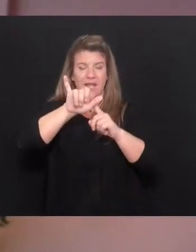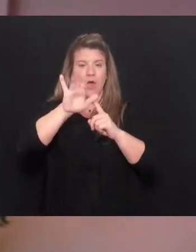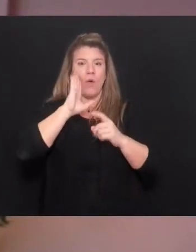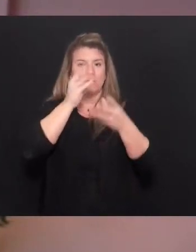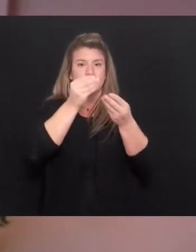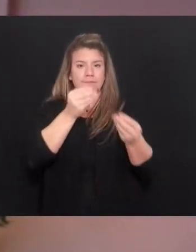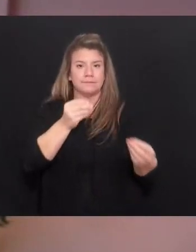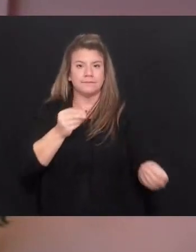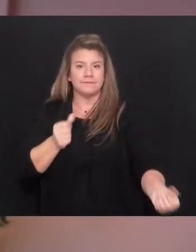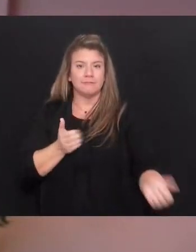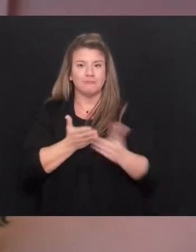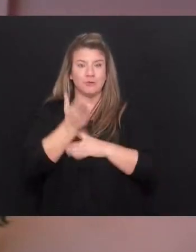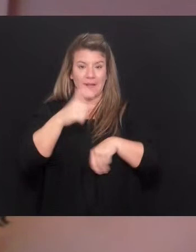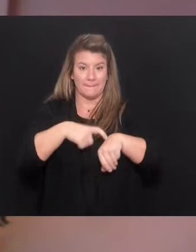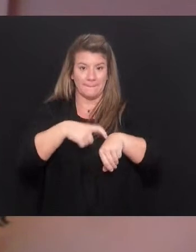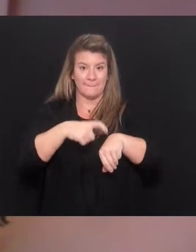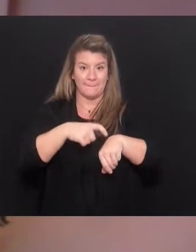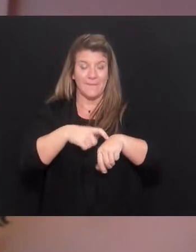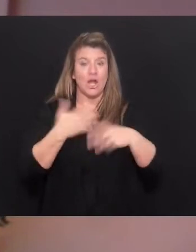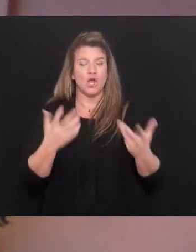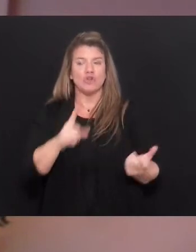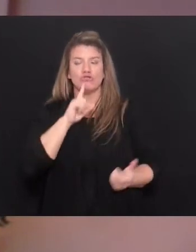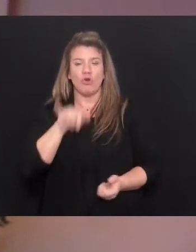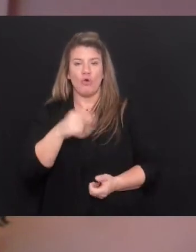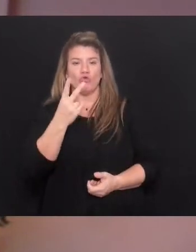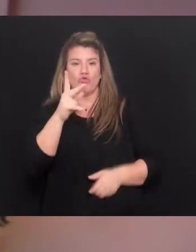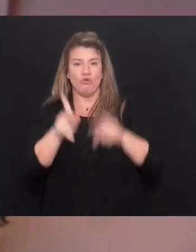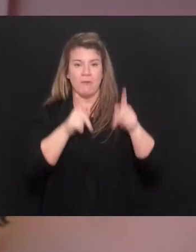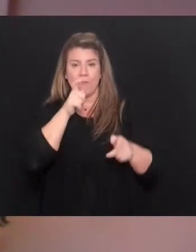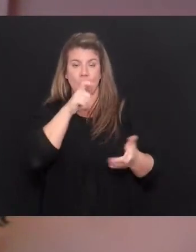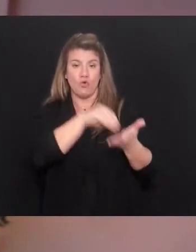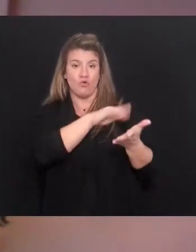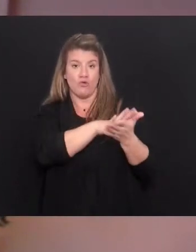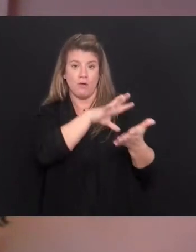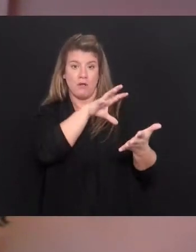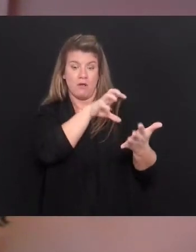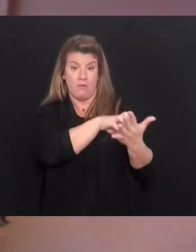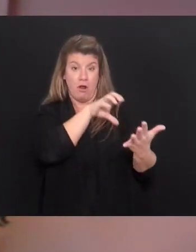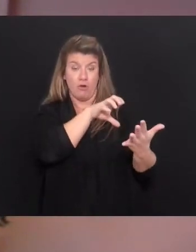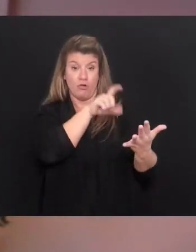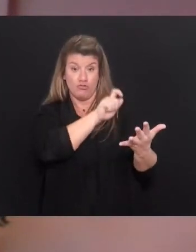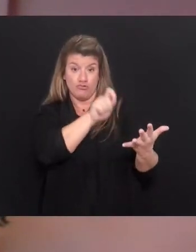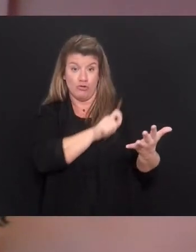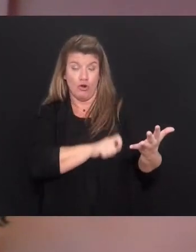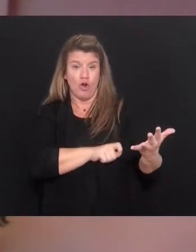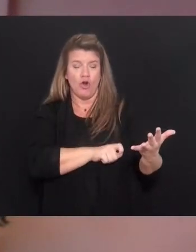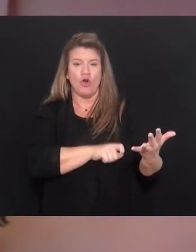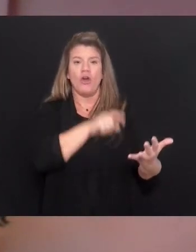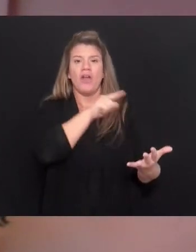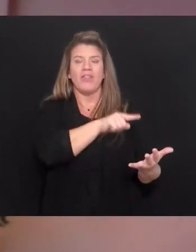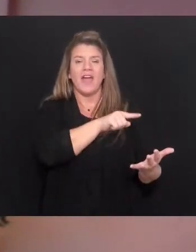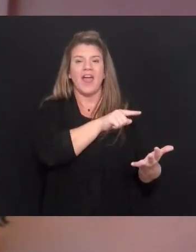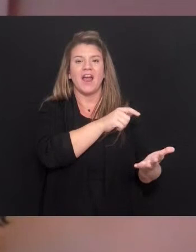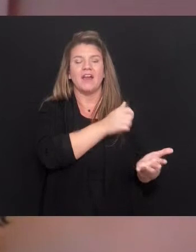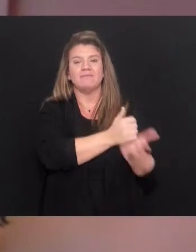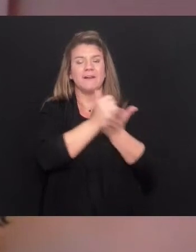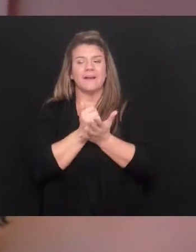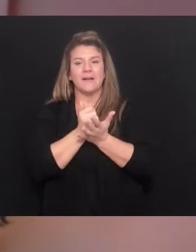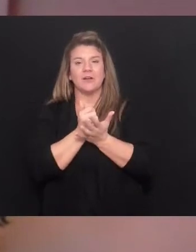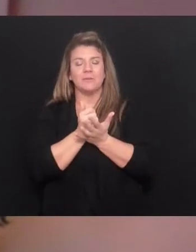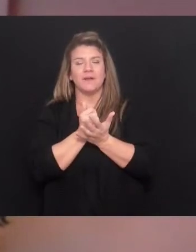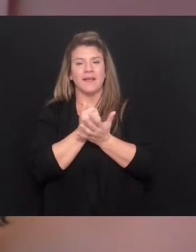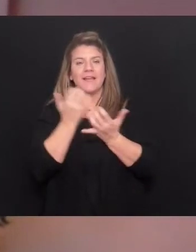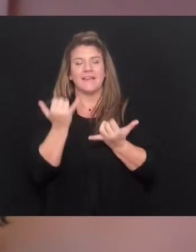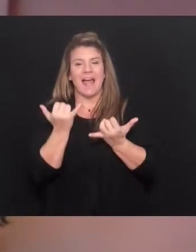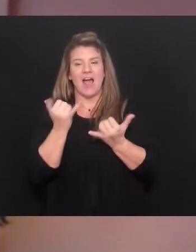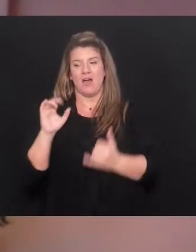So these two authors of that Lancet article, along with people from the World Health Organization, made the case that we